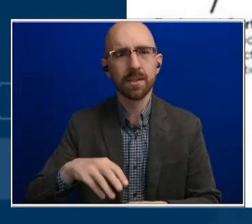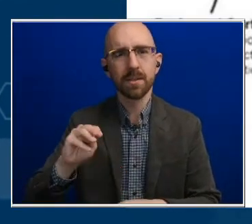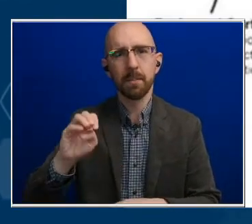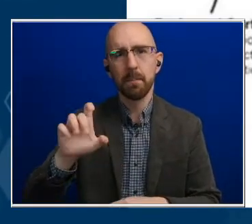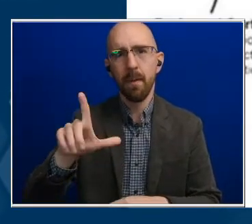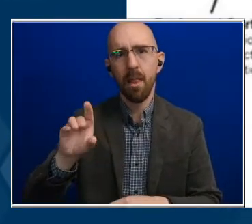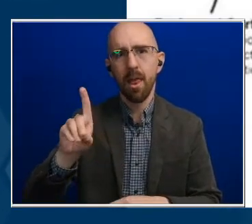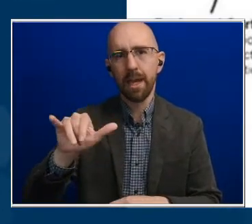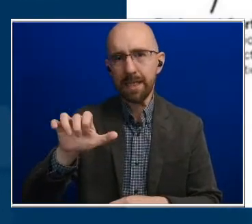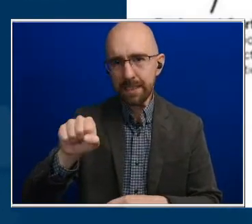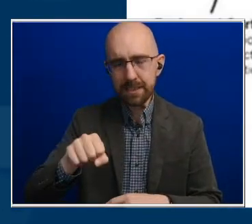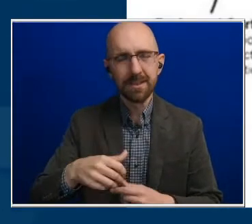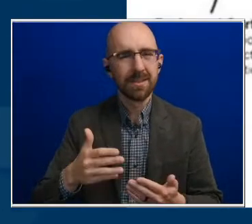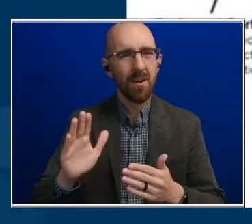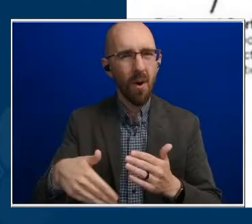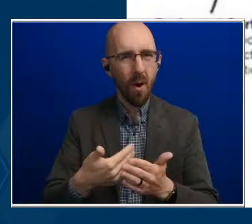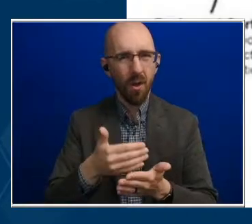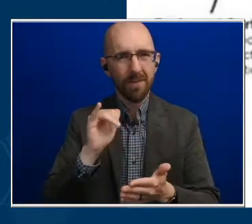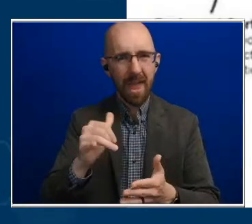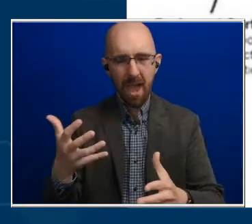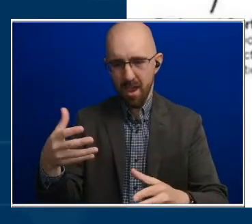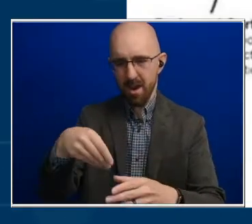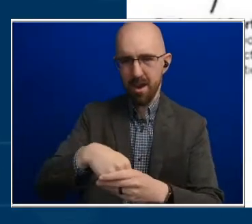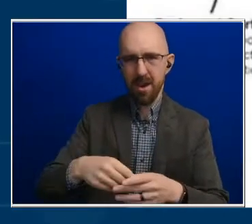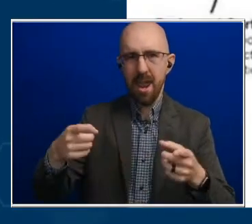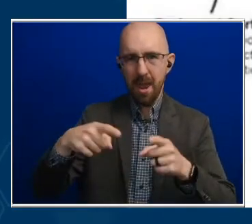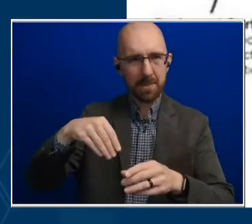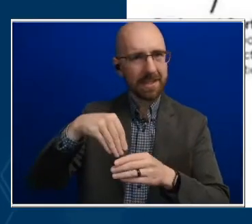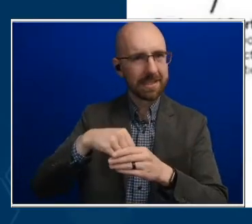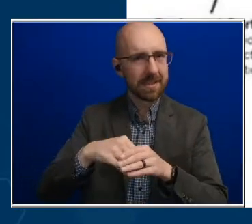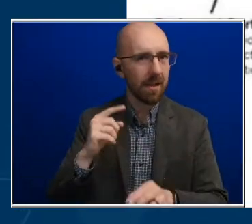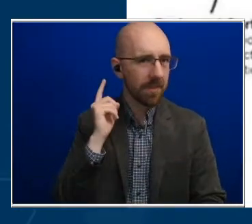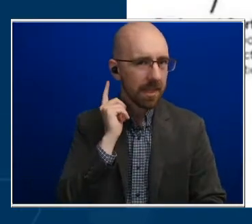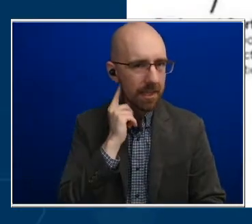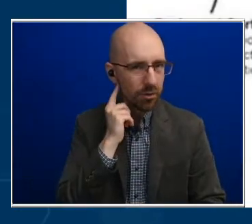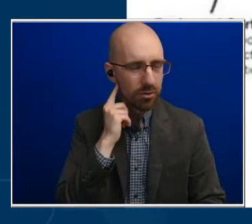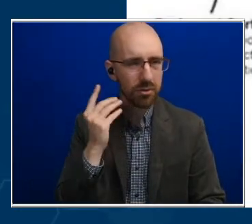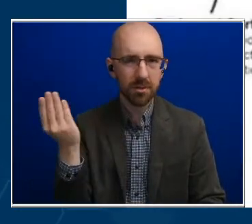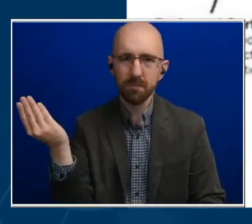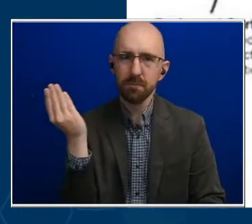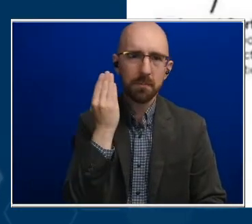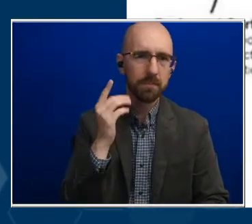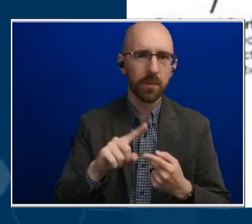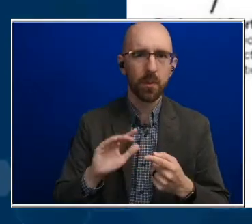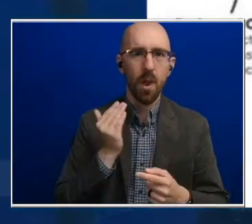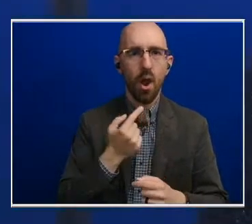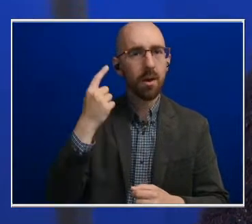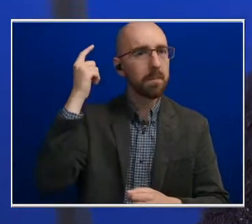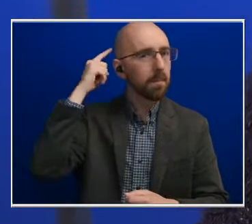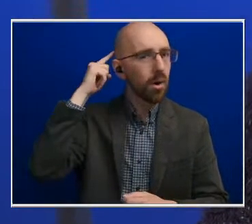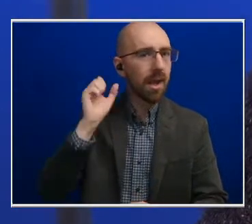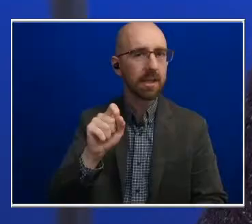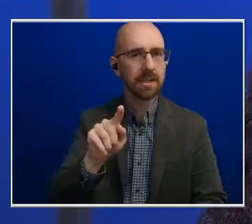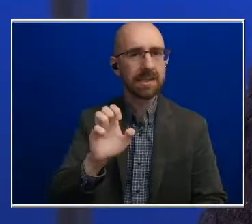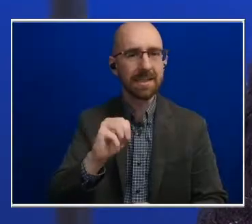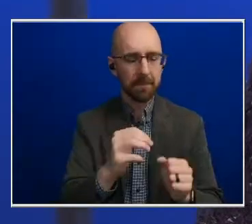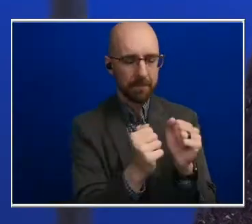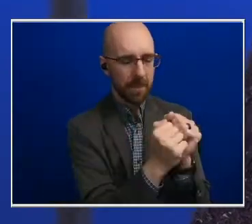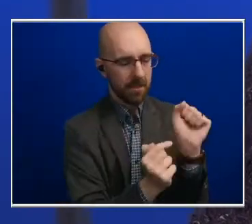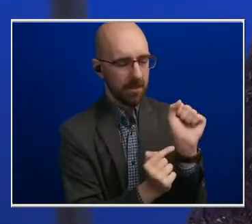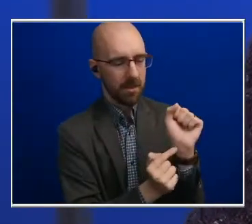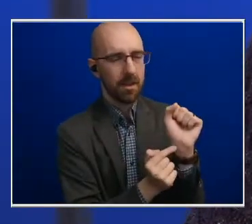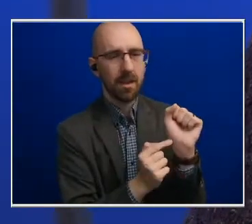All of that is occurring within our ear, goes directly to our brainstem and a place in the brain called the inferior